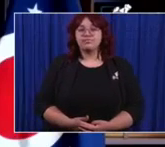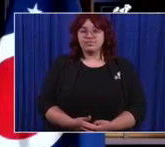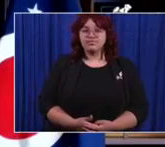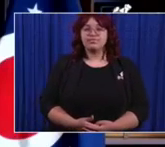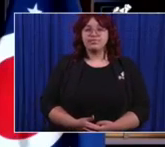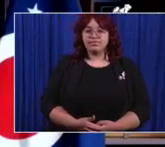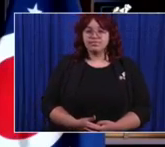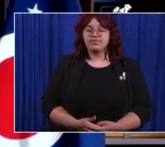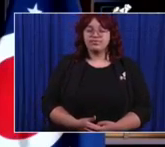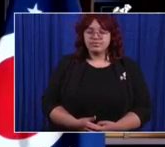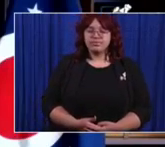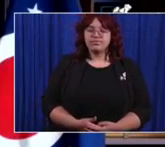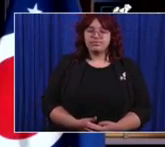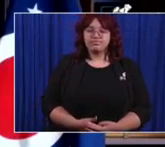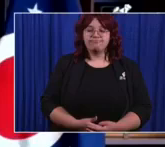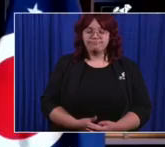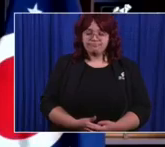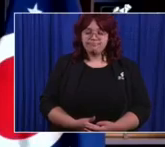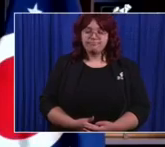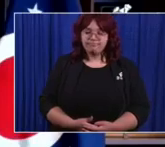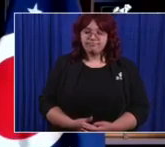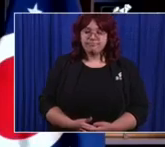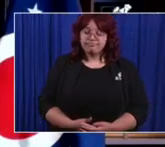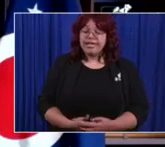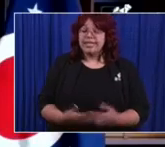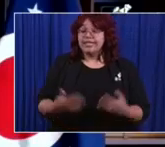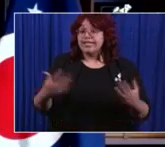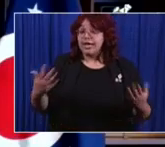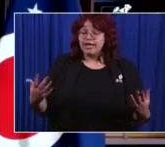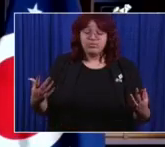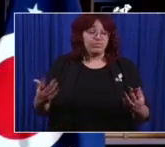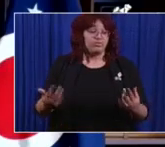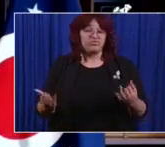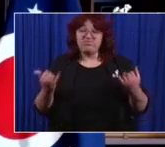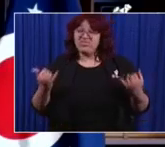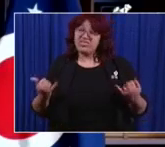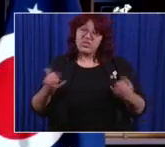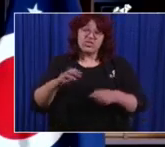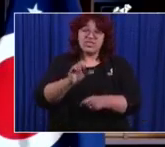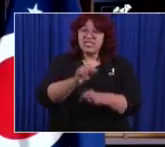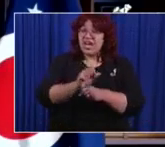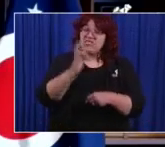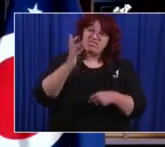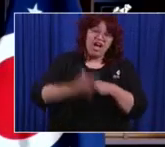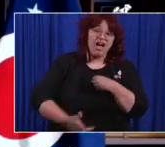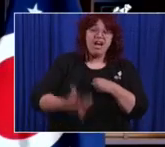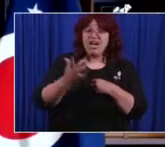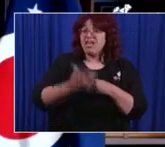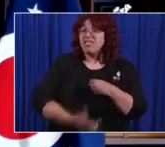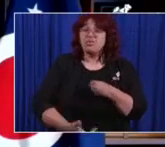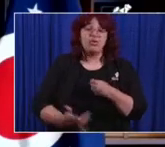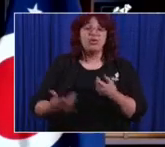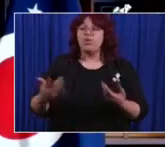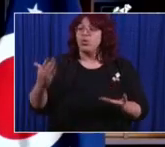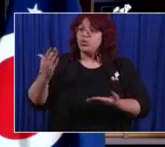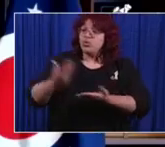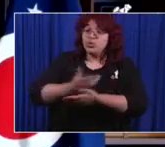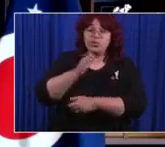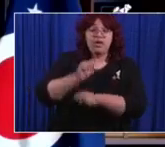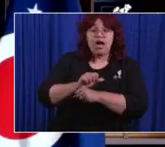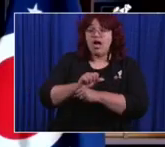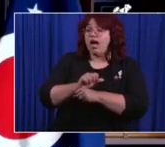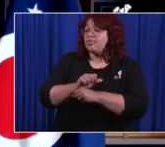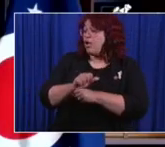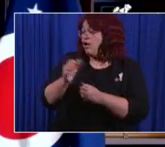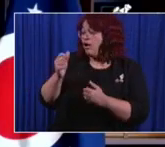Just worth noting that right now we're creating jobs faster than employers are finding people to fill them. The unemployment rate